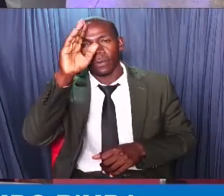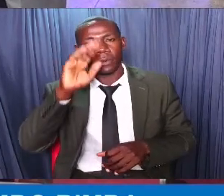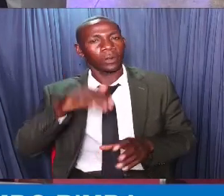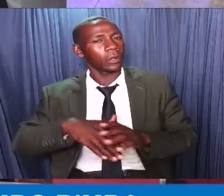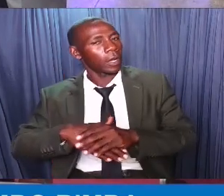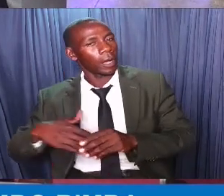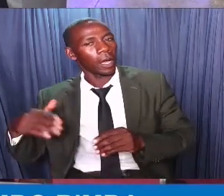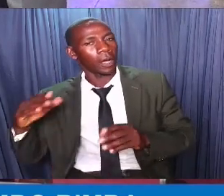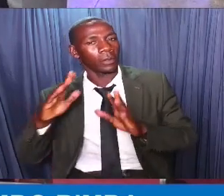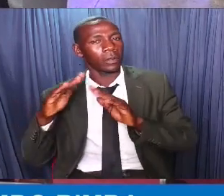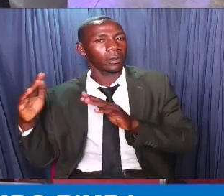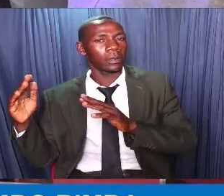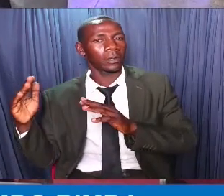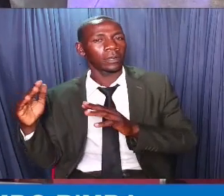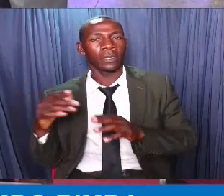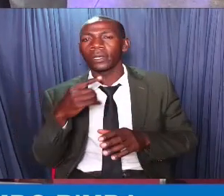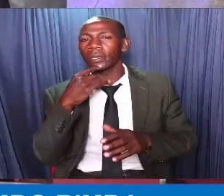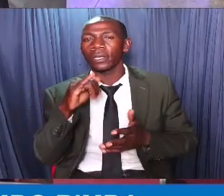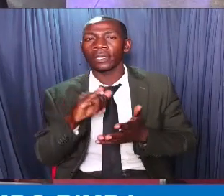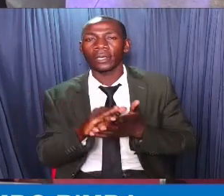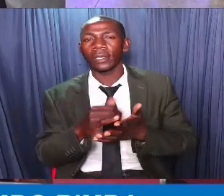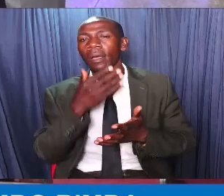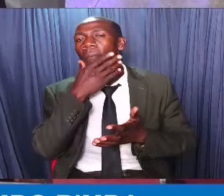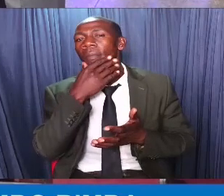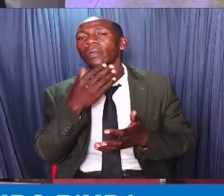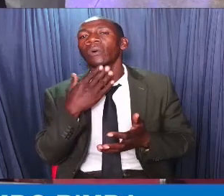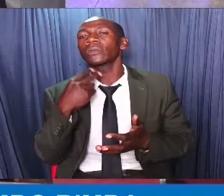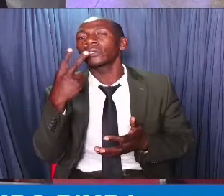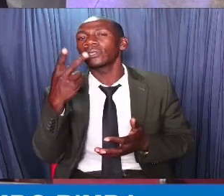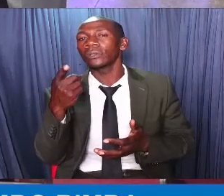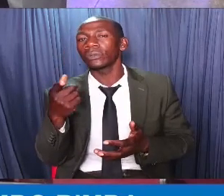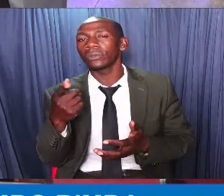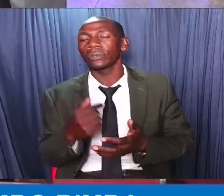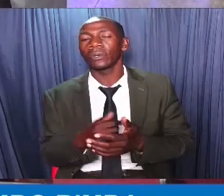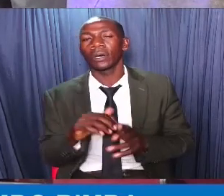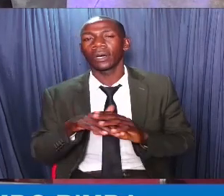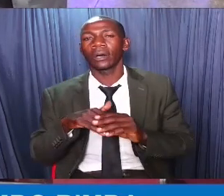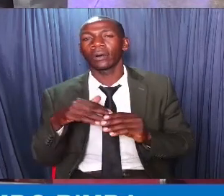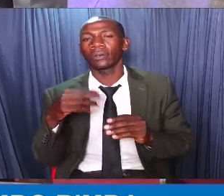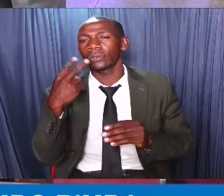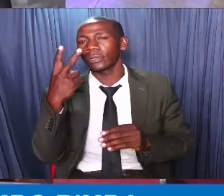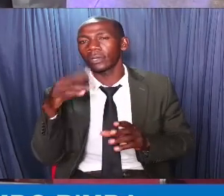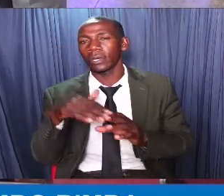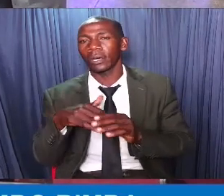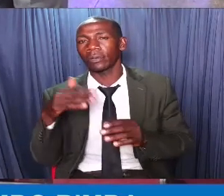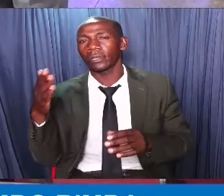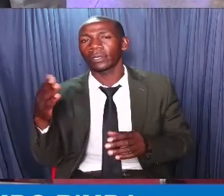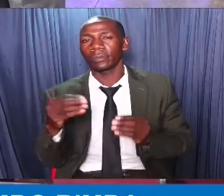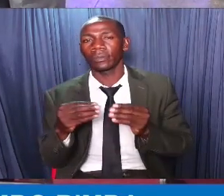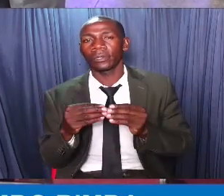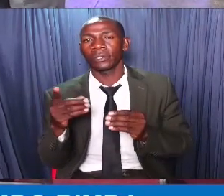nyumbani. The servant of God didn't come out. Alipoambiwa kuna mtu anakutaka. When he was told there's somebody seeking for you outside. Akuone. At least to meet